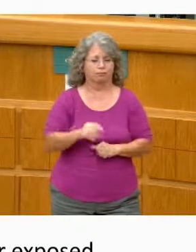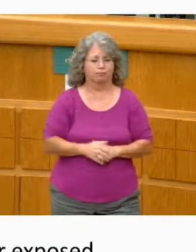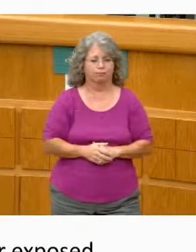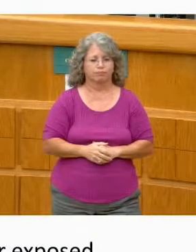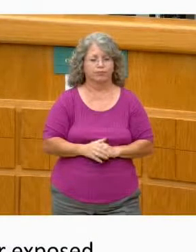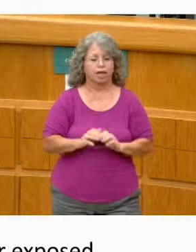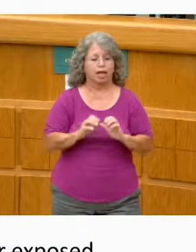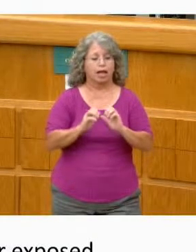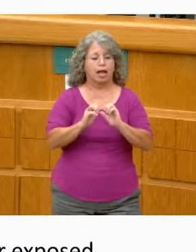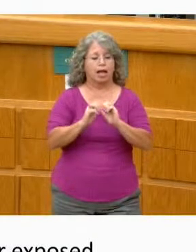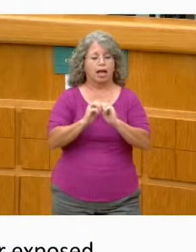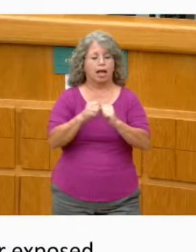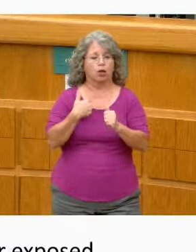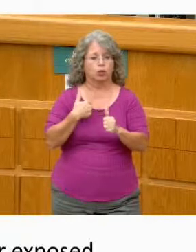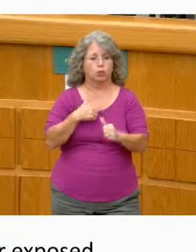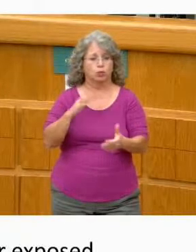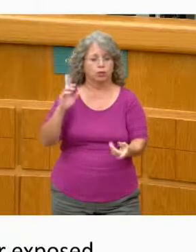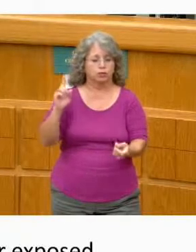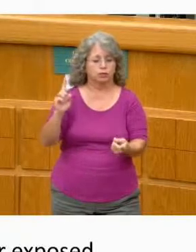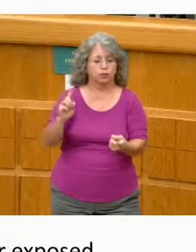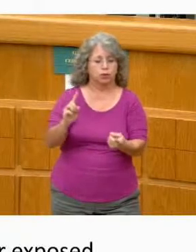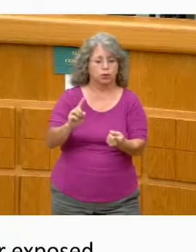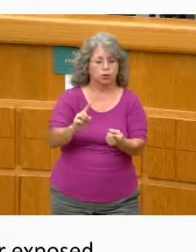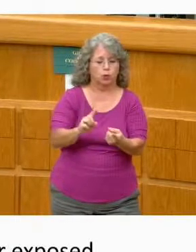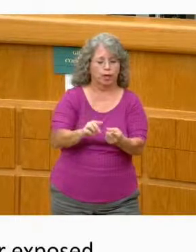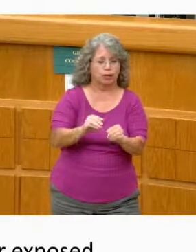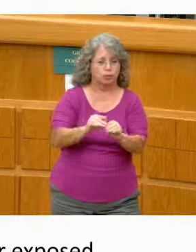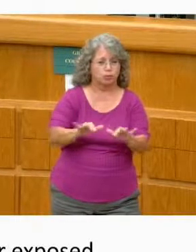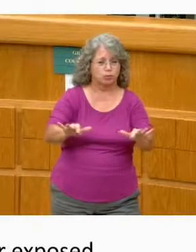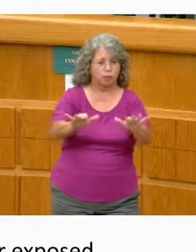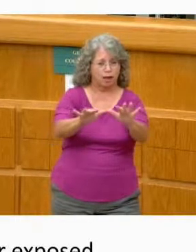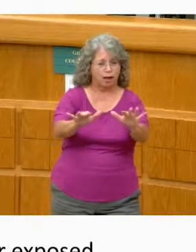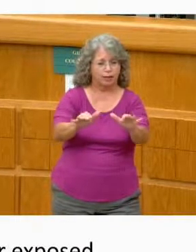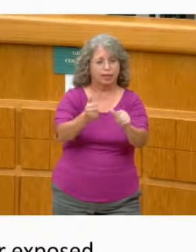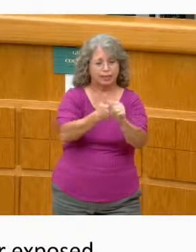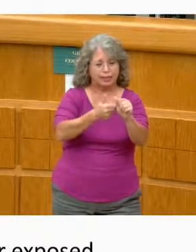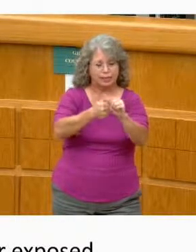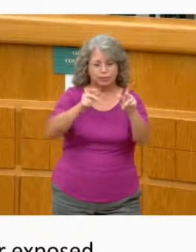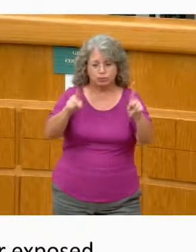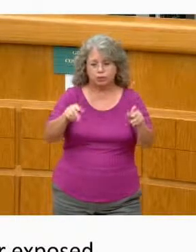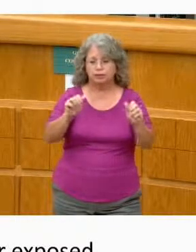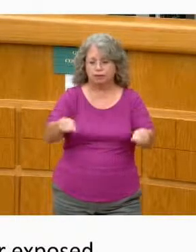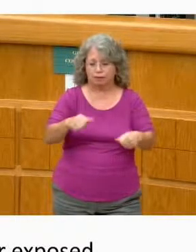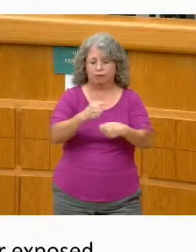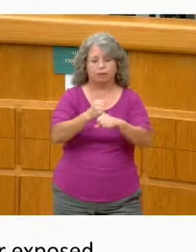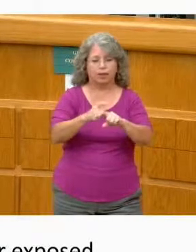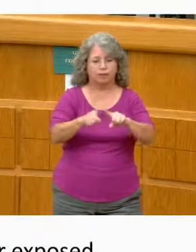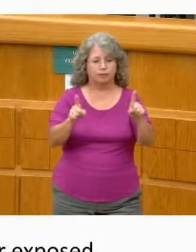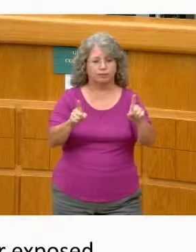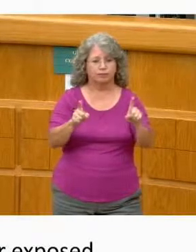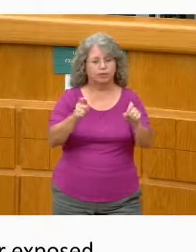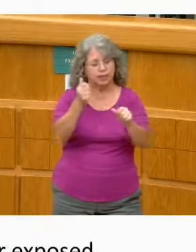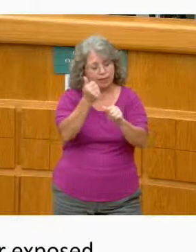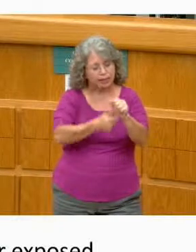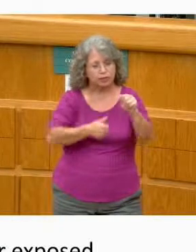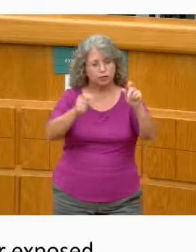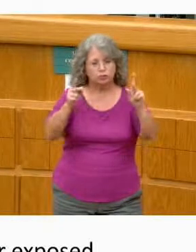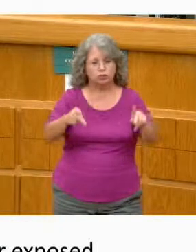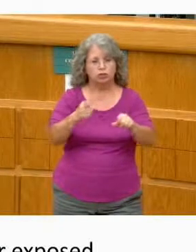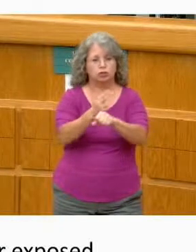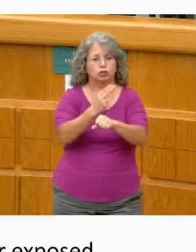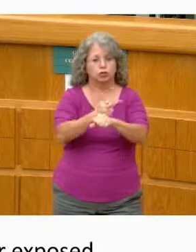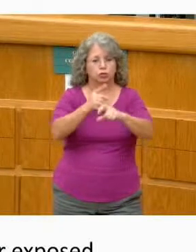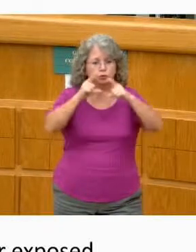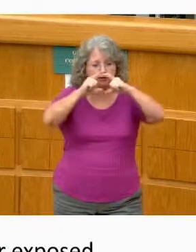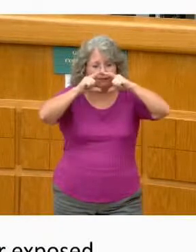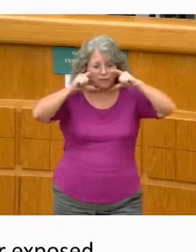COVID. So how we slow down COVID-19, each of us can make a difference. Wear face coverings in public to